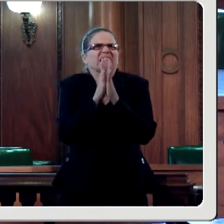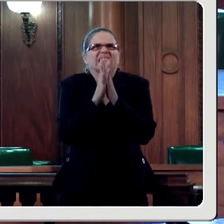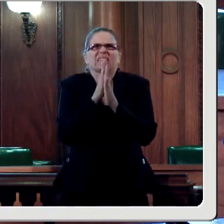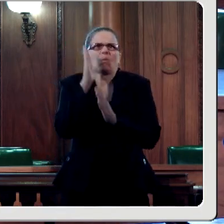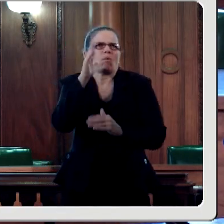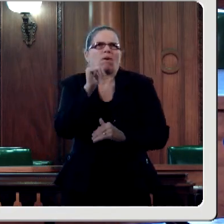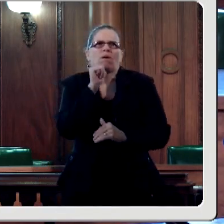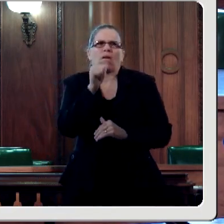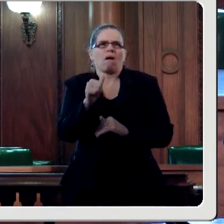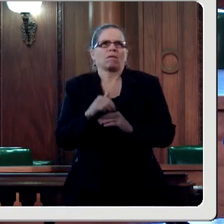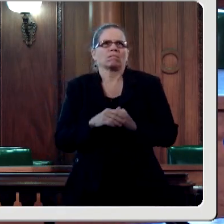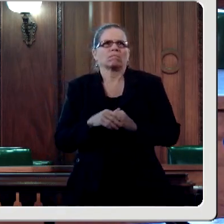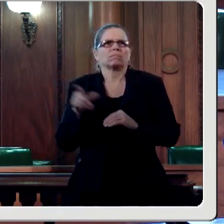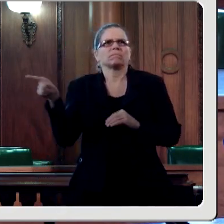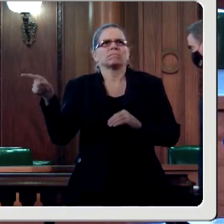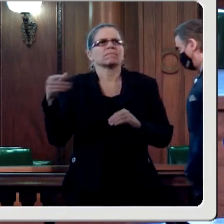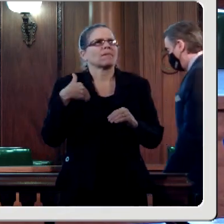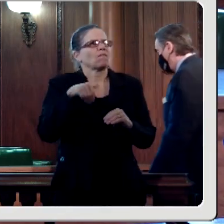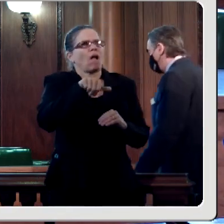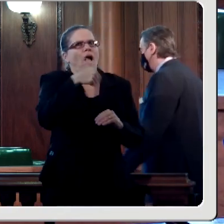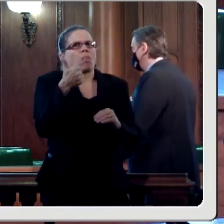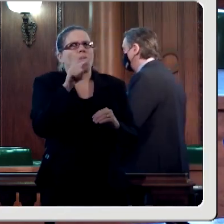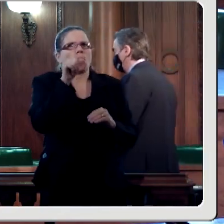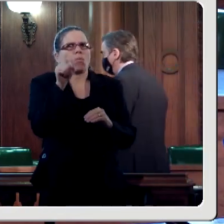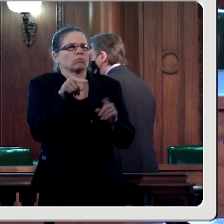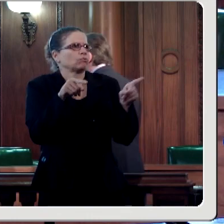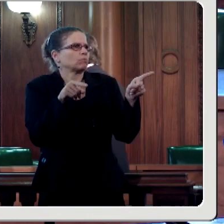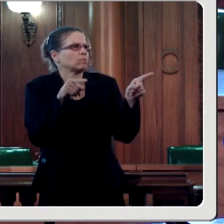Sure. Commissioner Carlton-Harris?